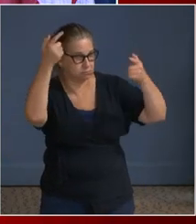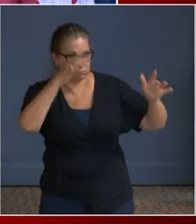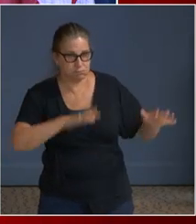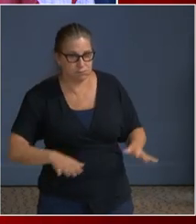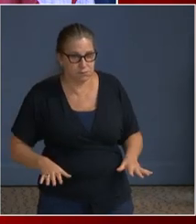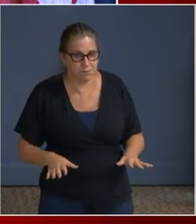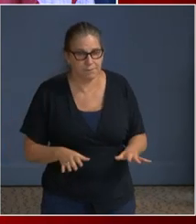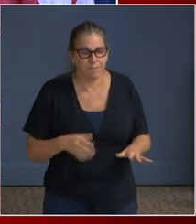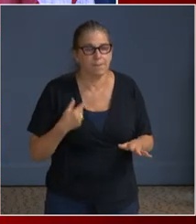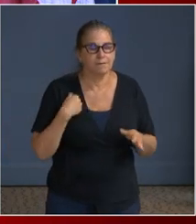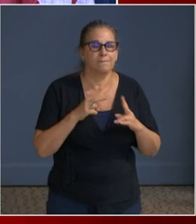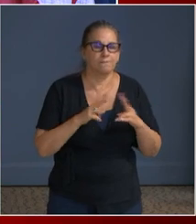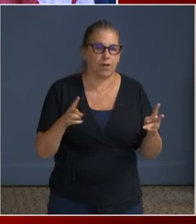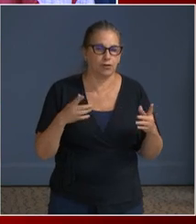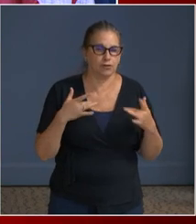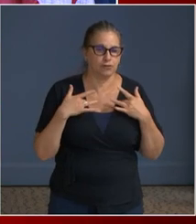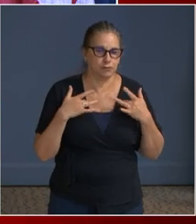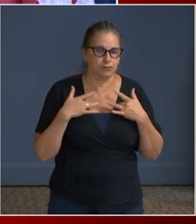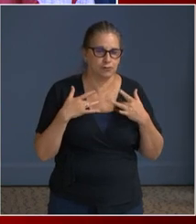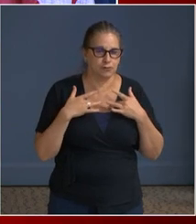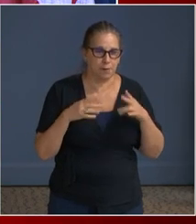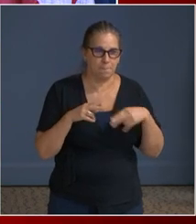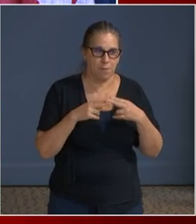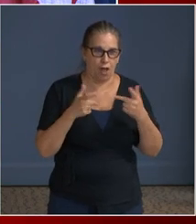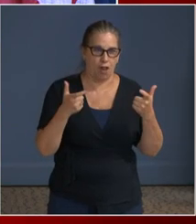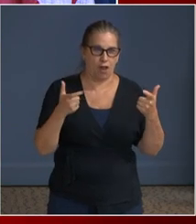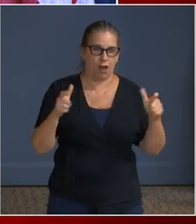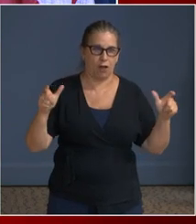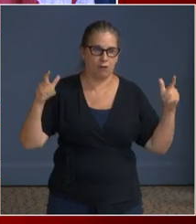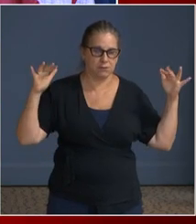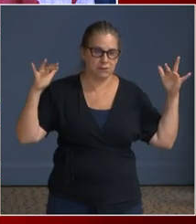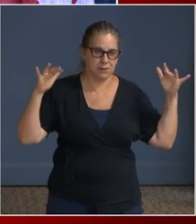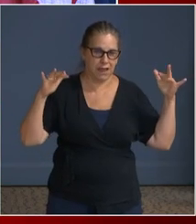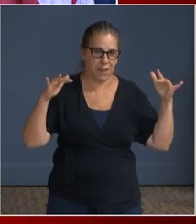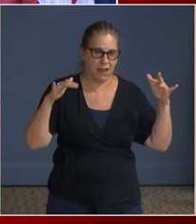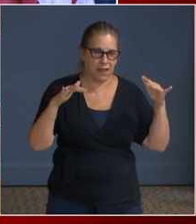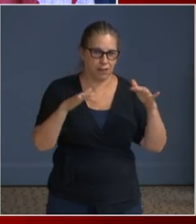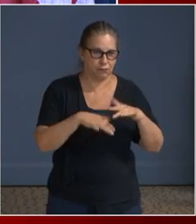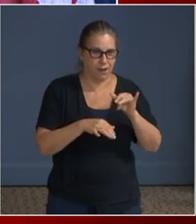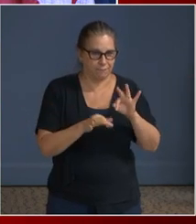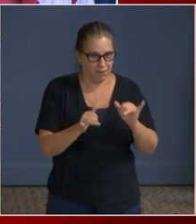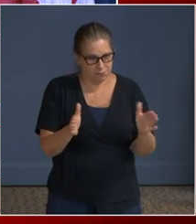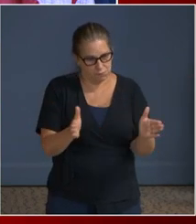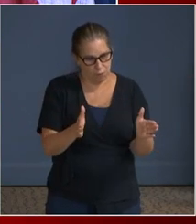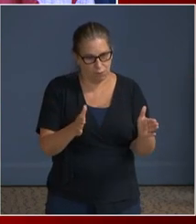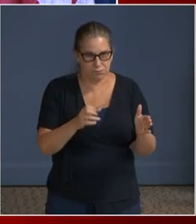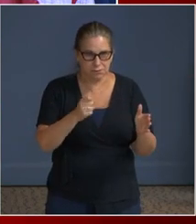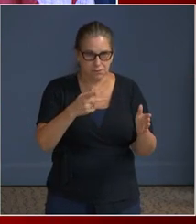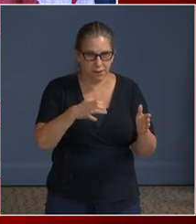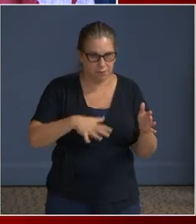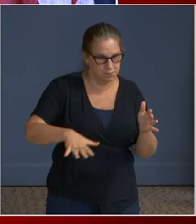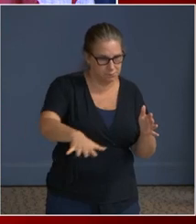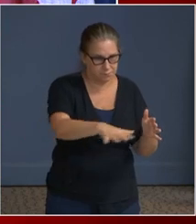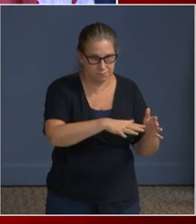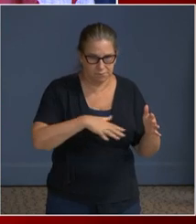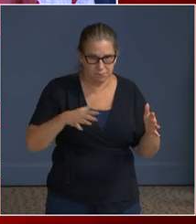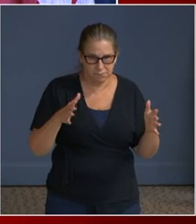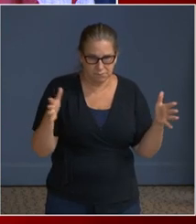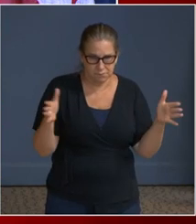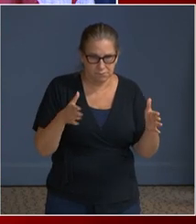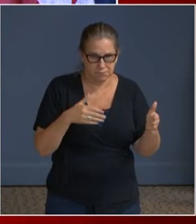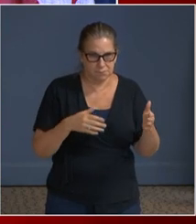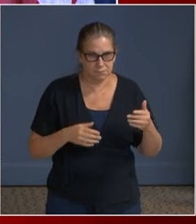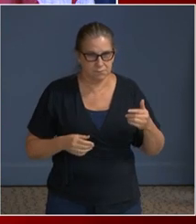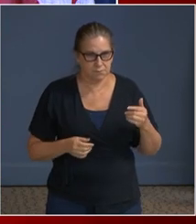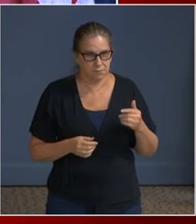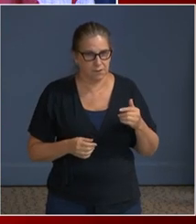concerned that a gathering of that size was able to accumulate without our managers over at the 6th